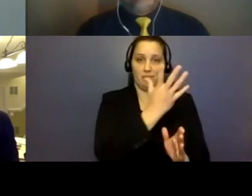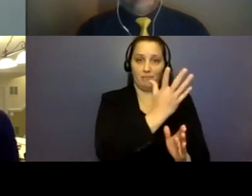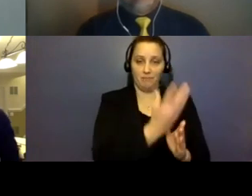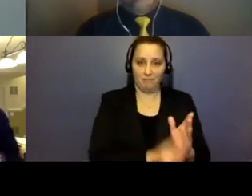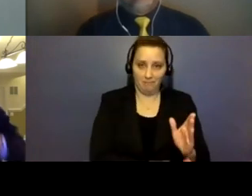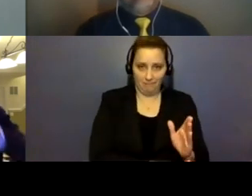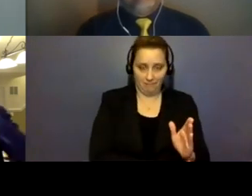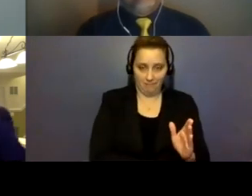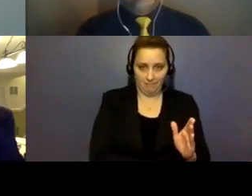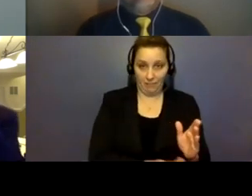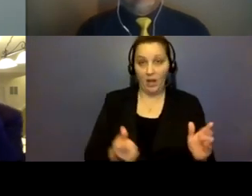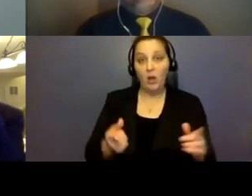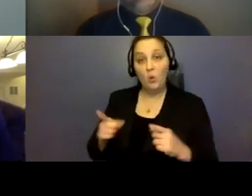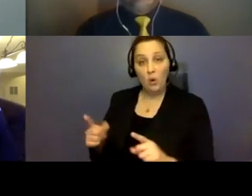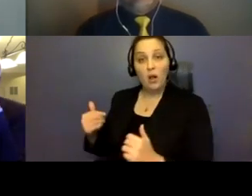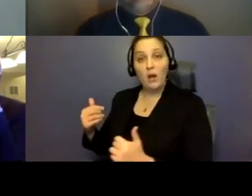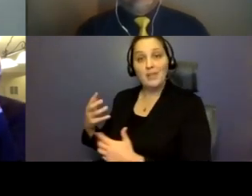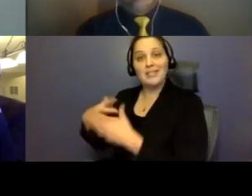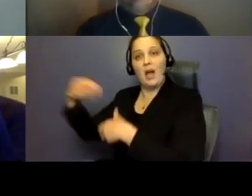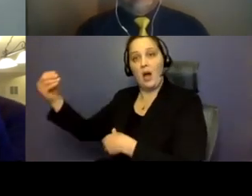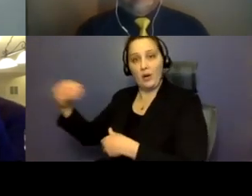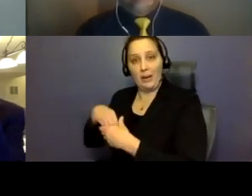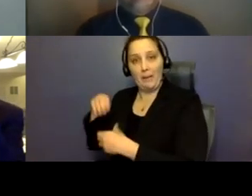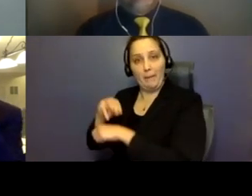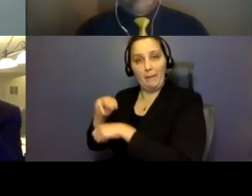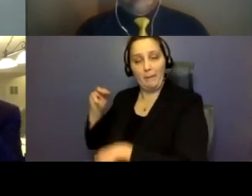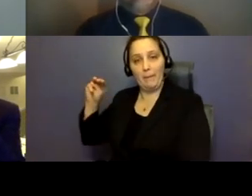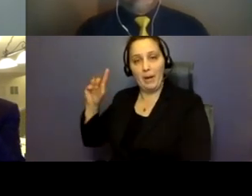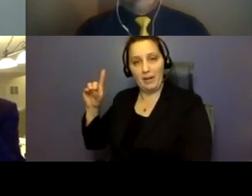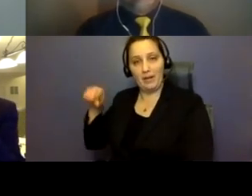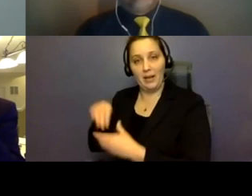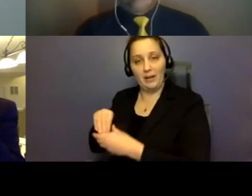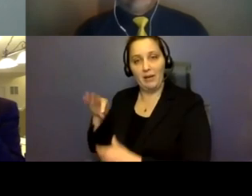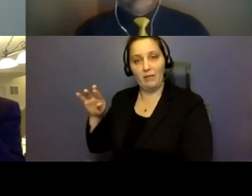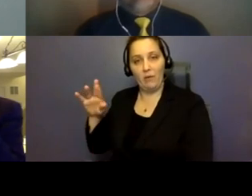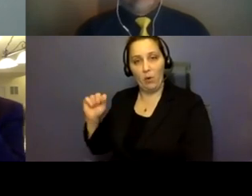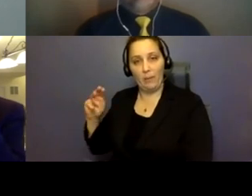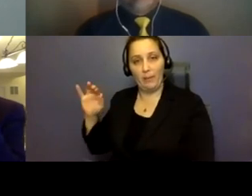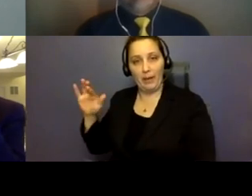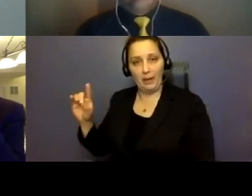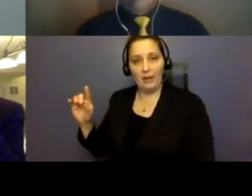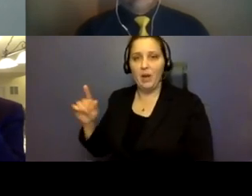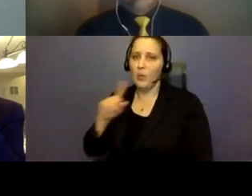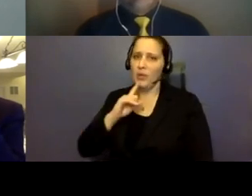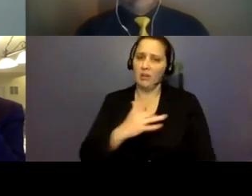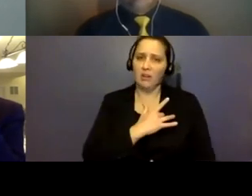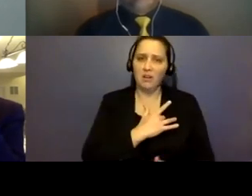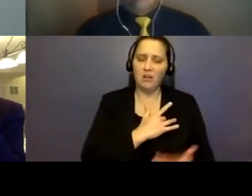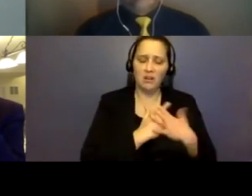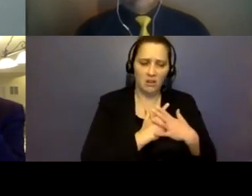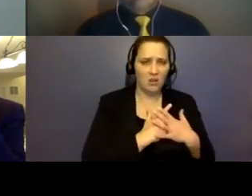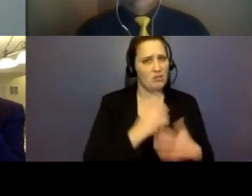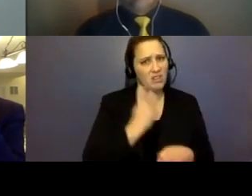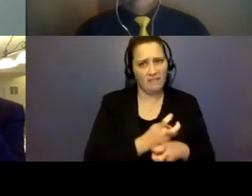while I was away in Maryland at Fort Meade. And I was really hurt. I took it really